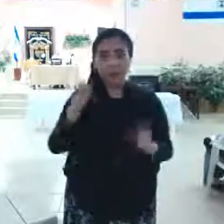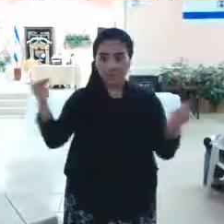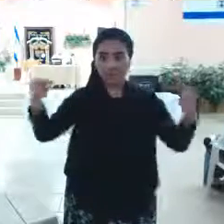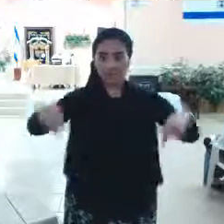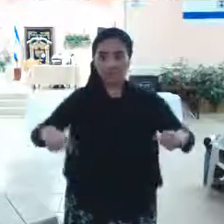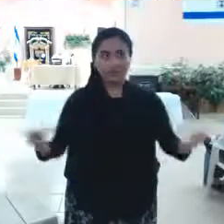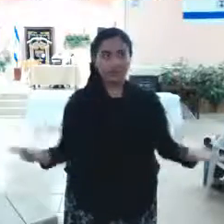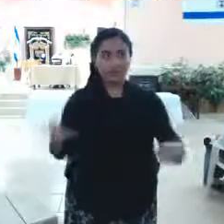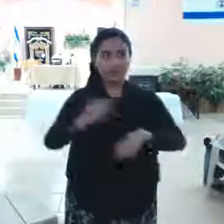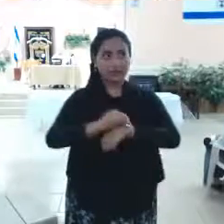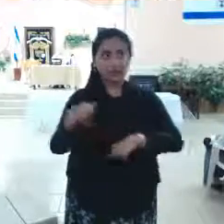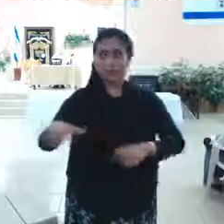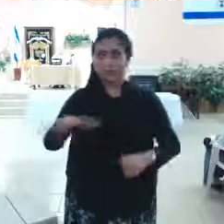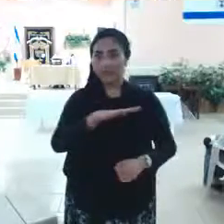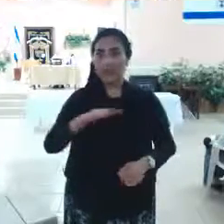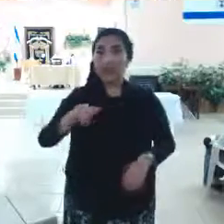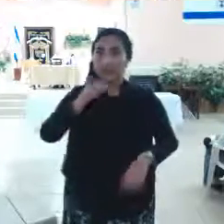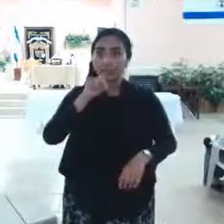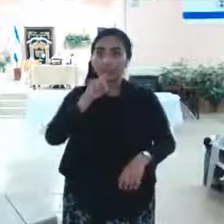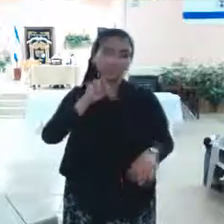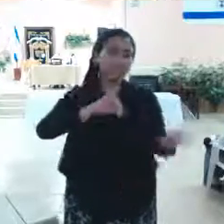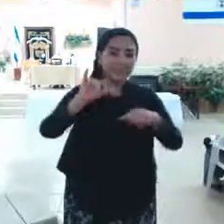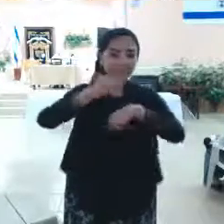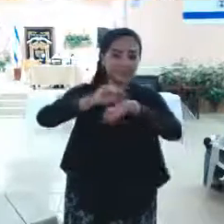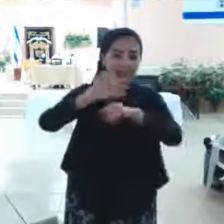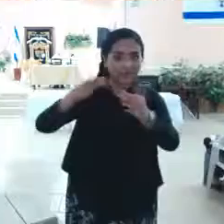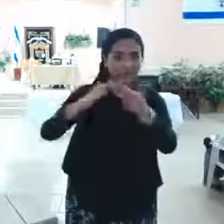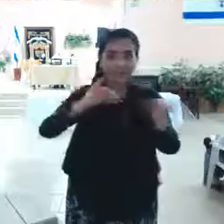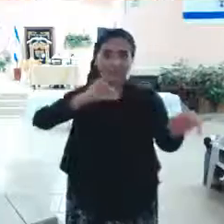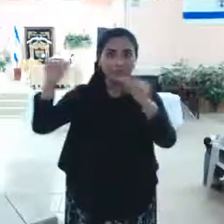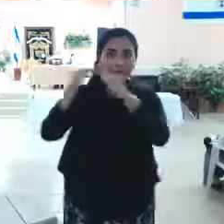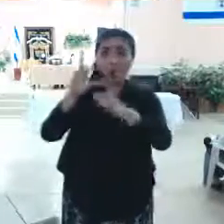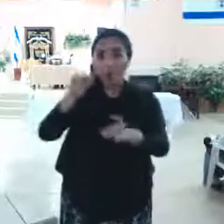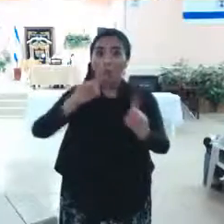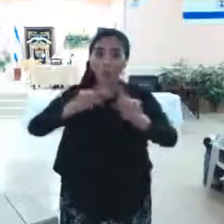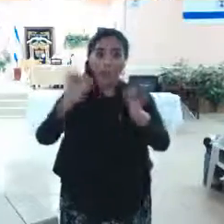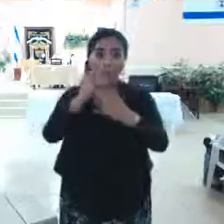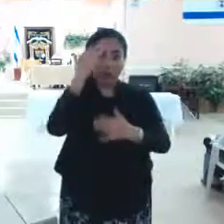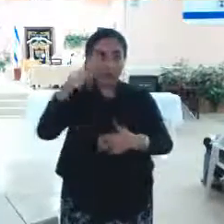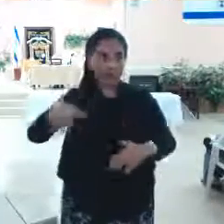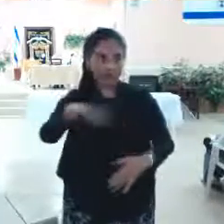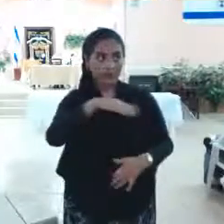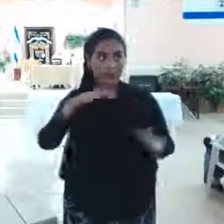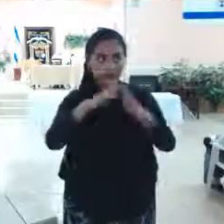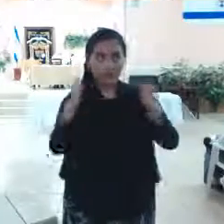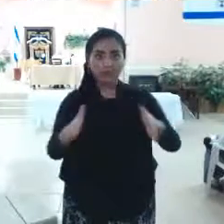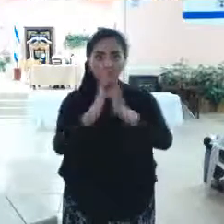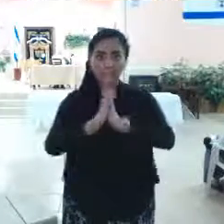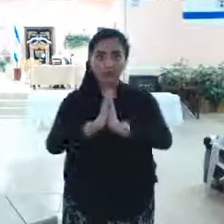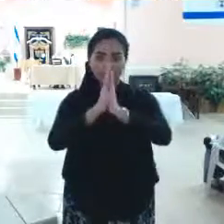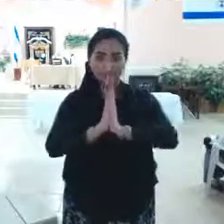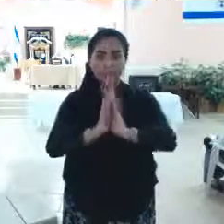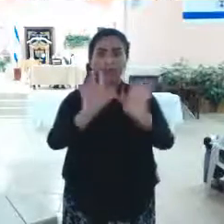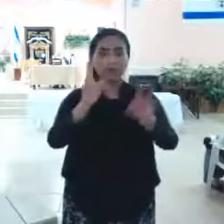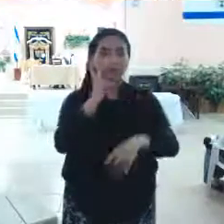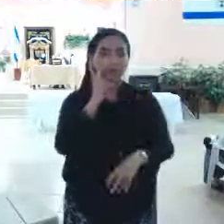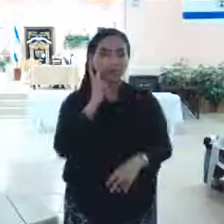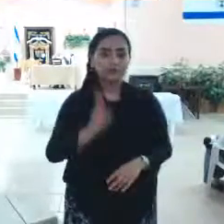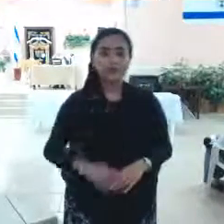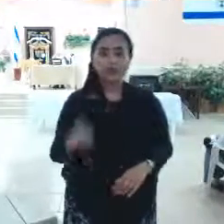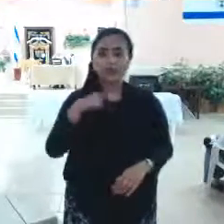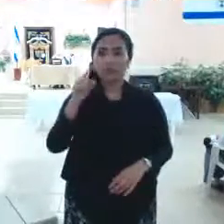put this Mishkan here. It is not the Beit HaMikdash in Jerusalem, but that's why He put this house of prayer.